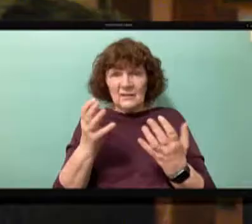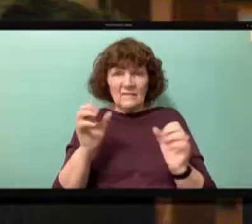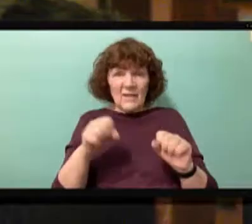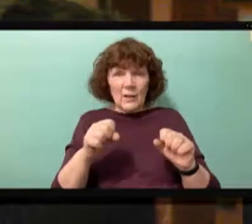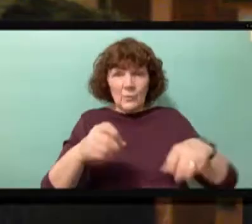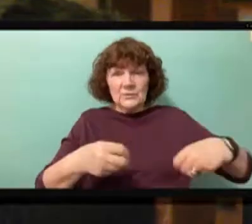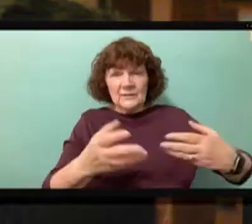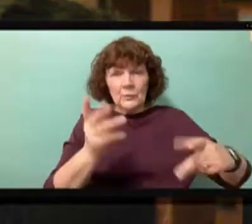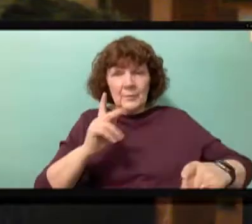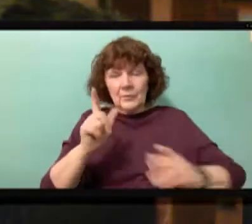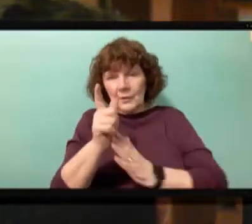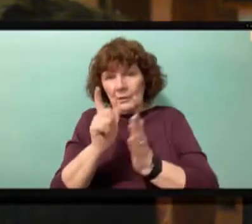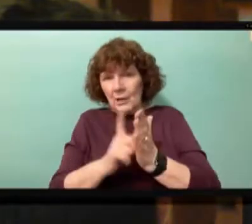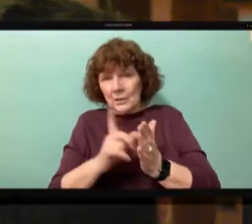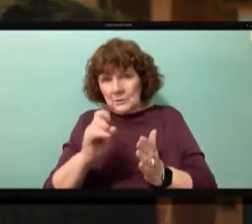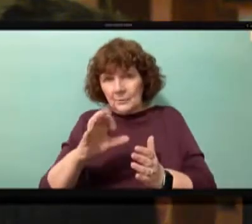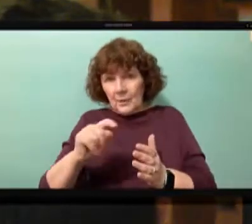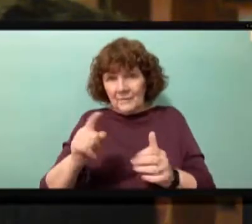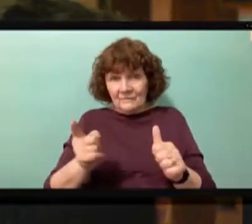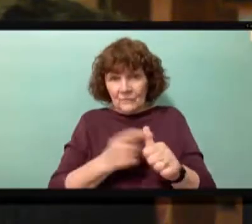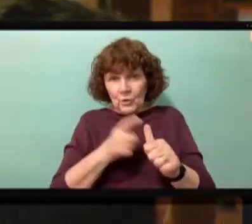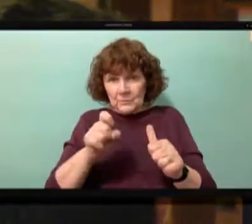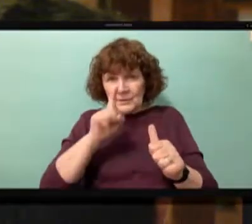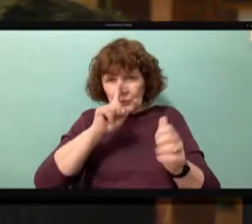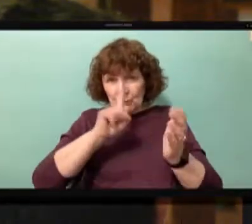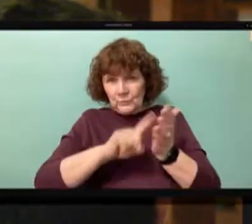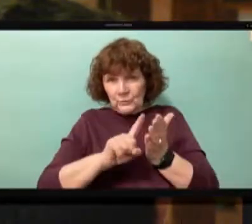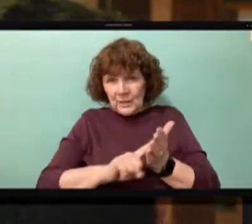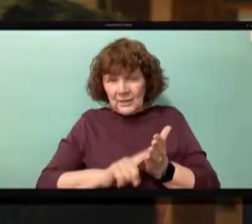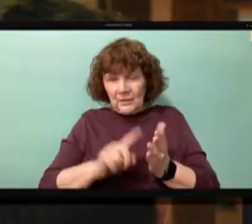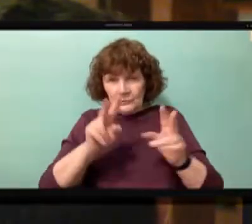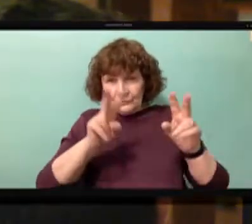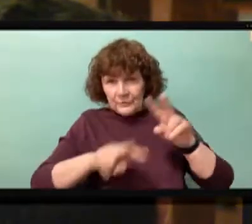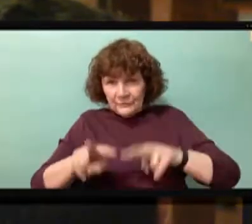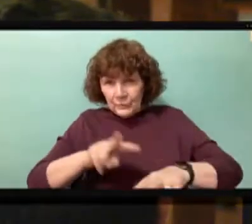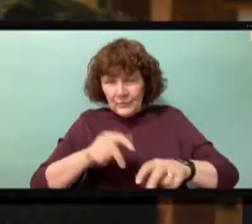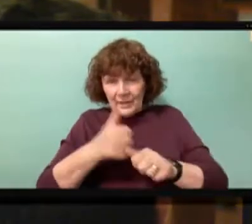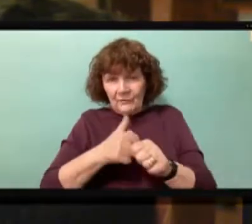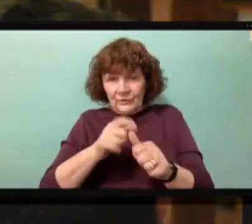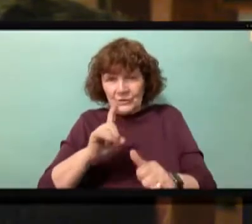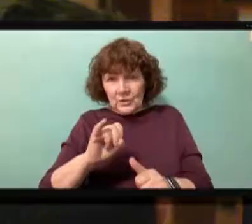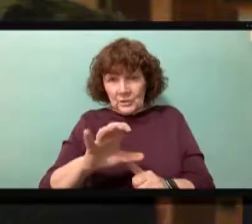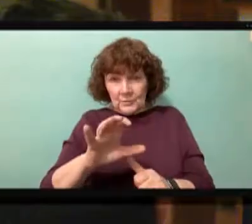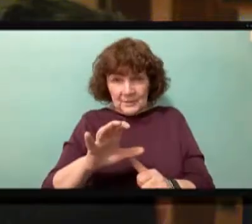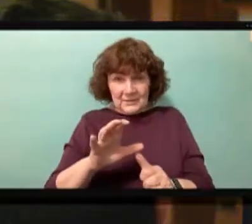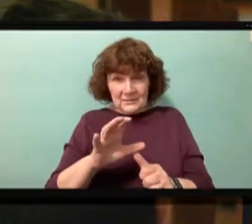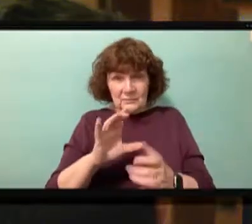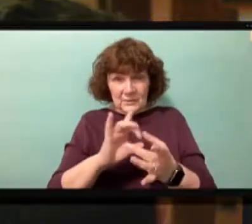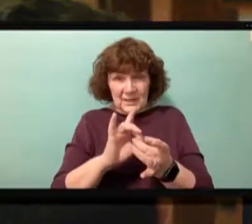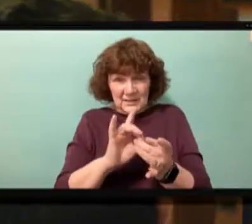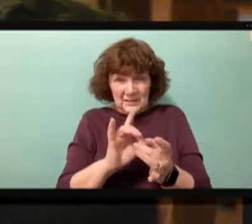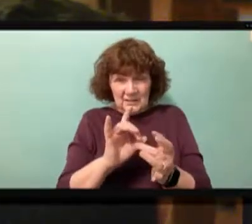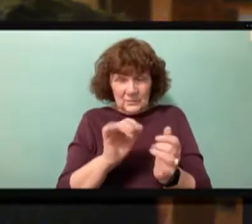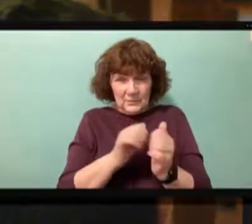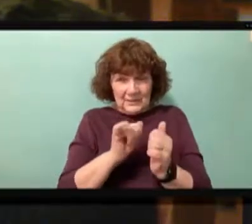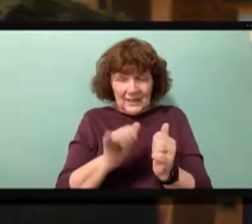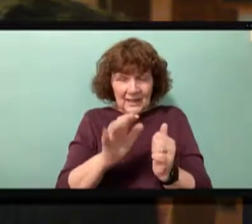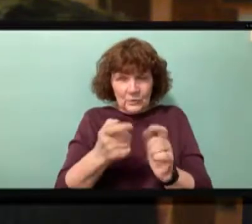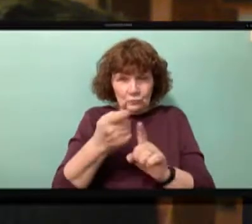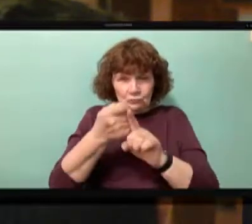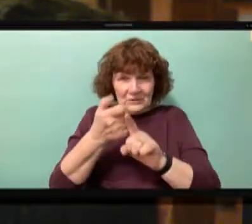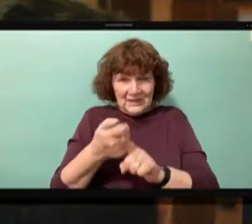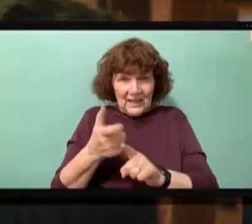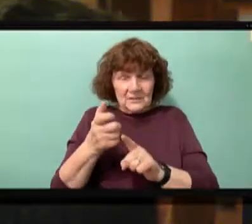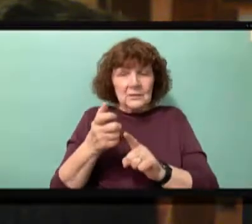thorough review of every document associated with a procurement and redact or remove